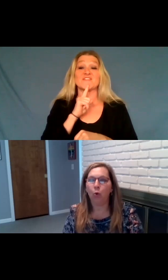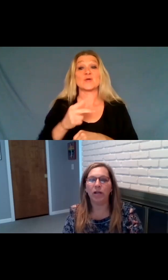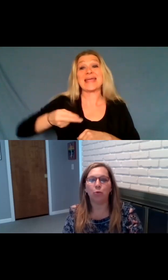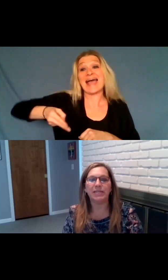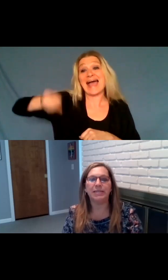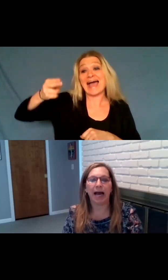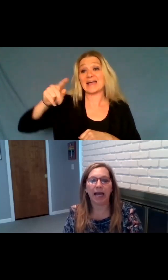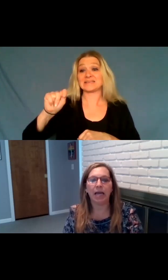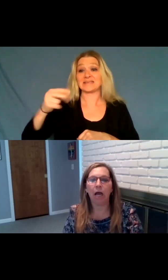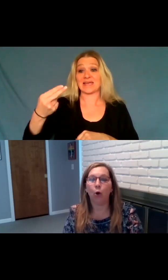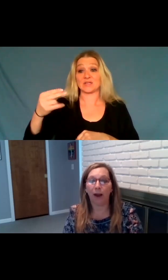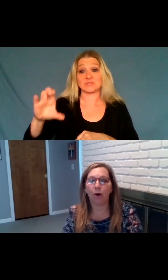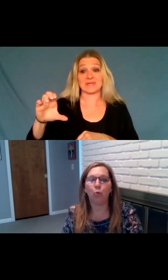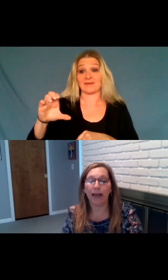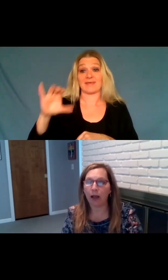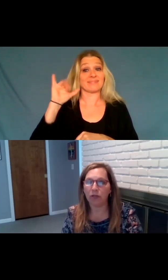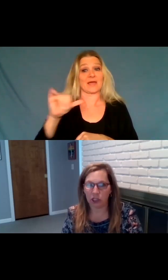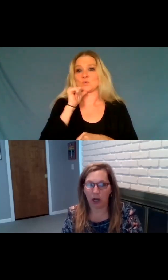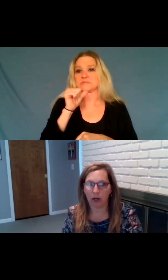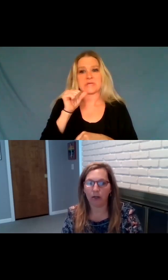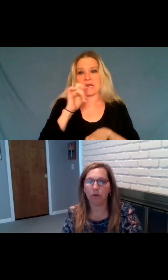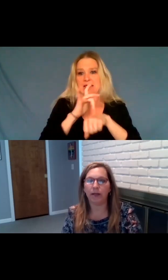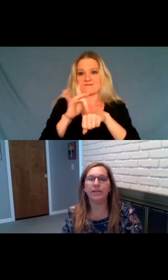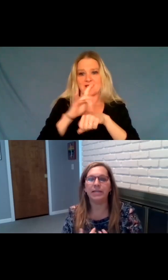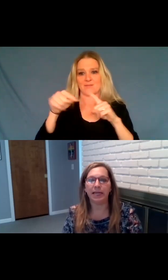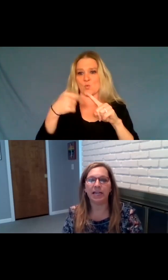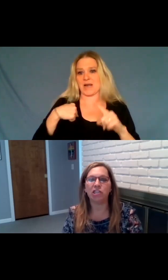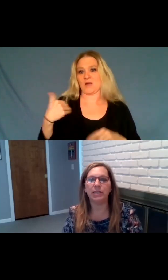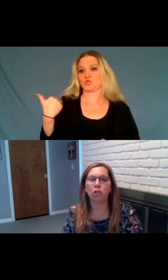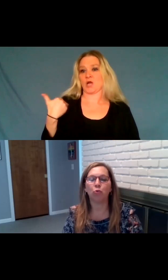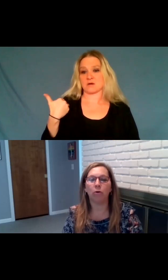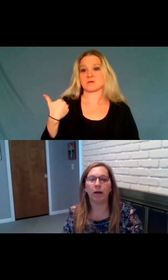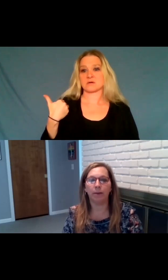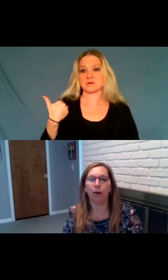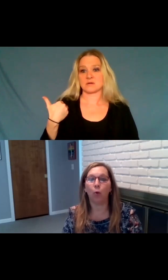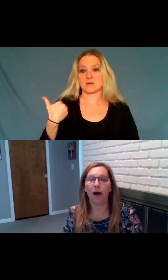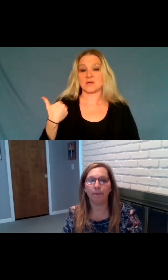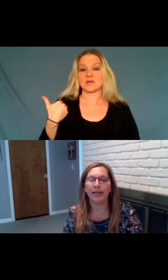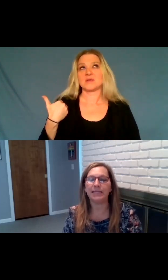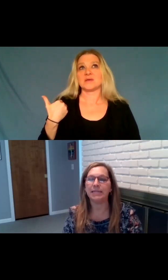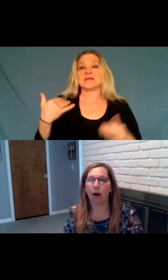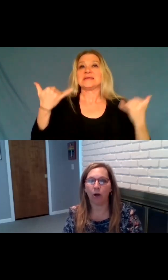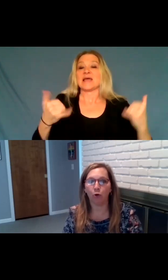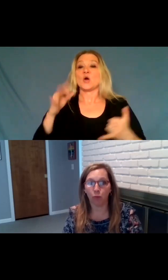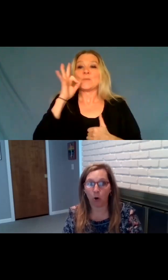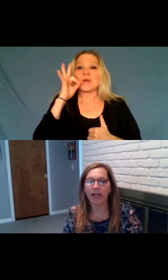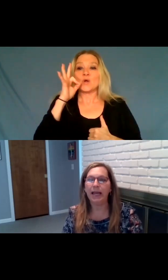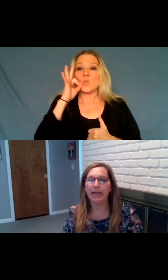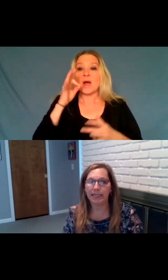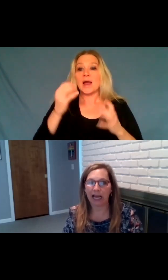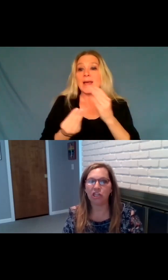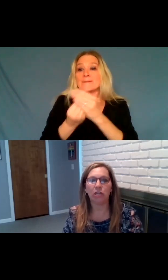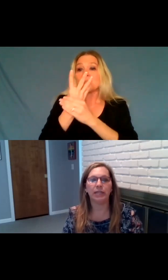THC, which was not around when I was young. Okay, the THC is, the marijuana plants now are